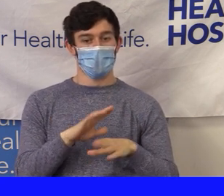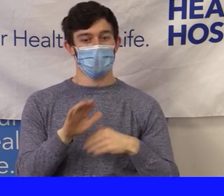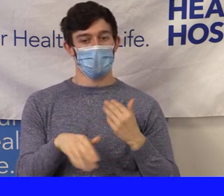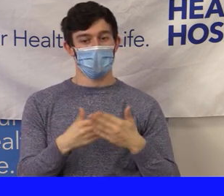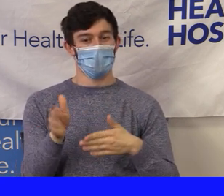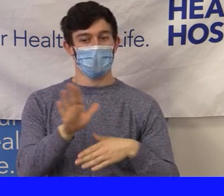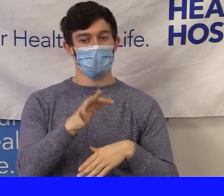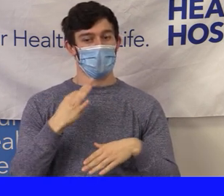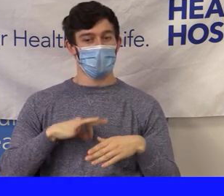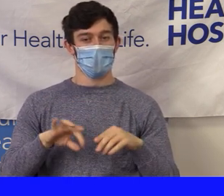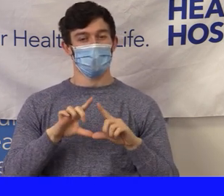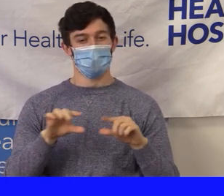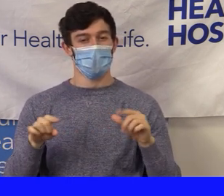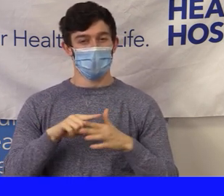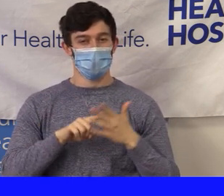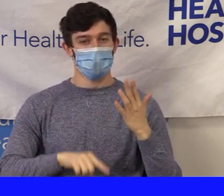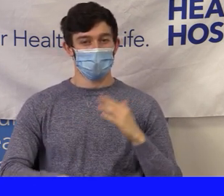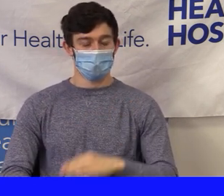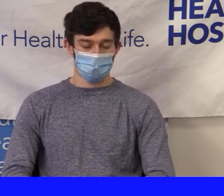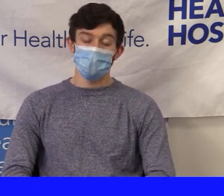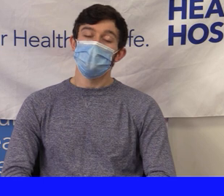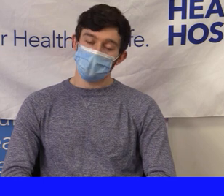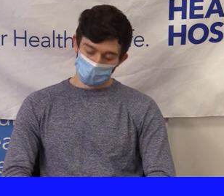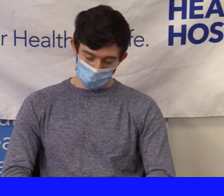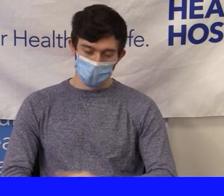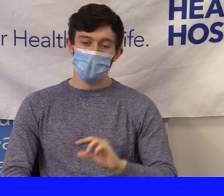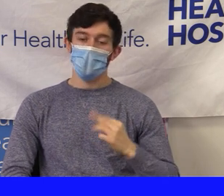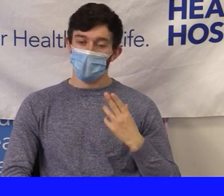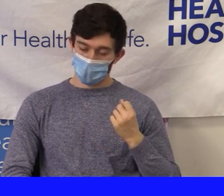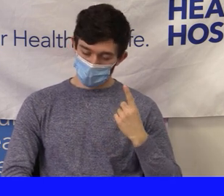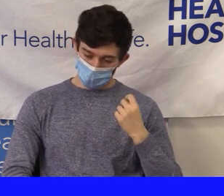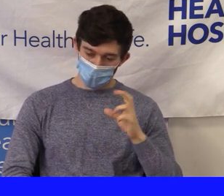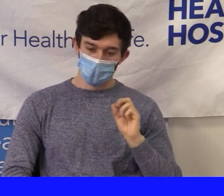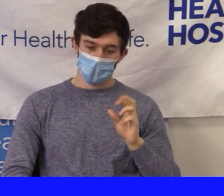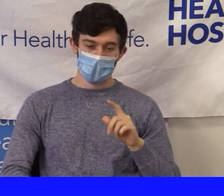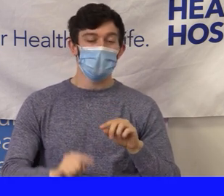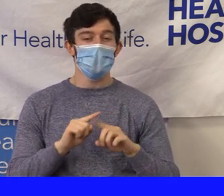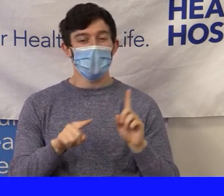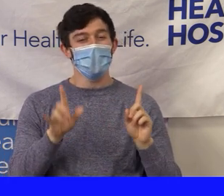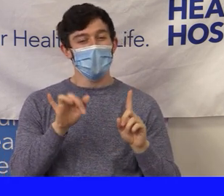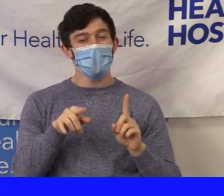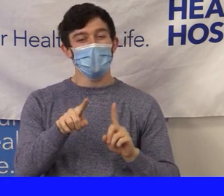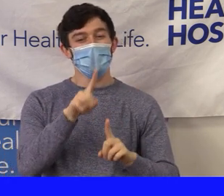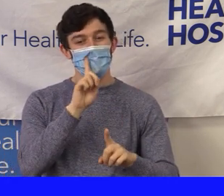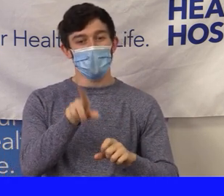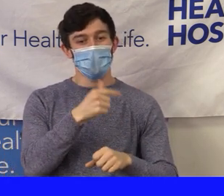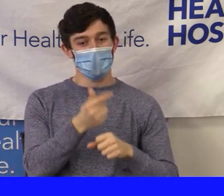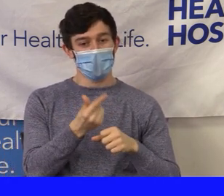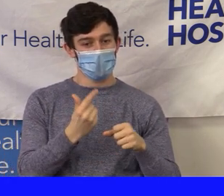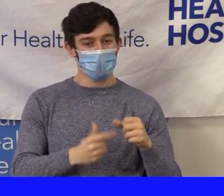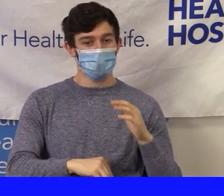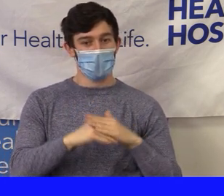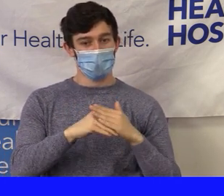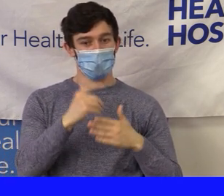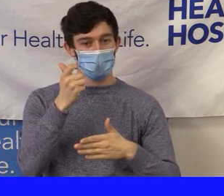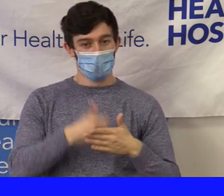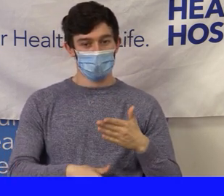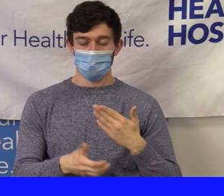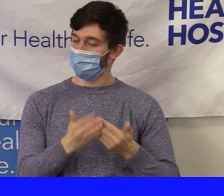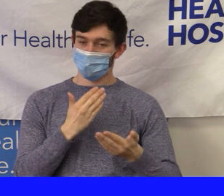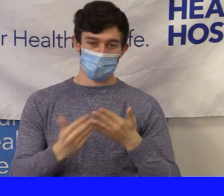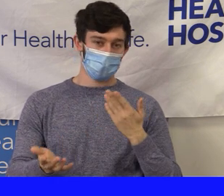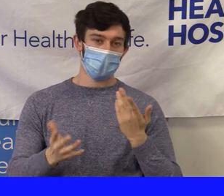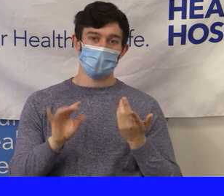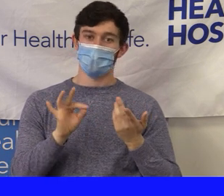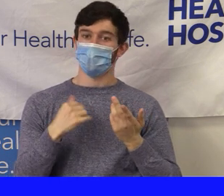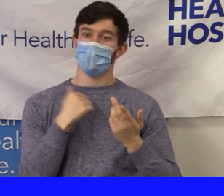fringe benefits, et cetera. I see. So, but that is a guaranteed maximum cost. So regardless of, I mean, if we